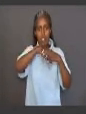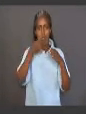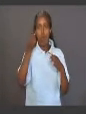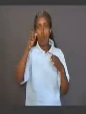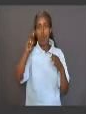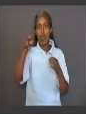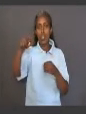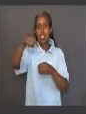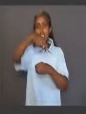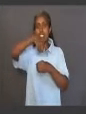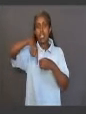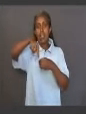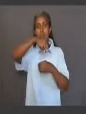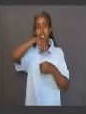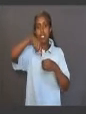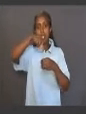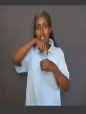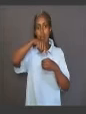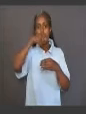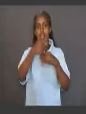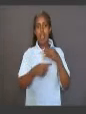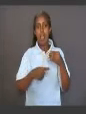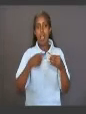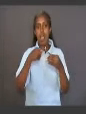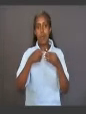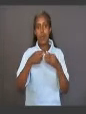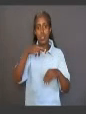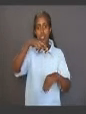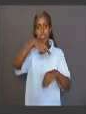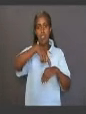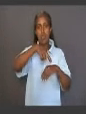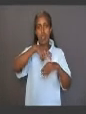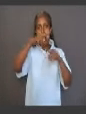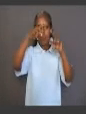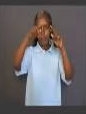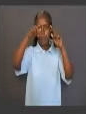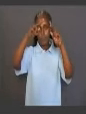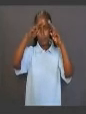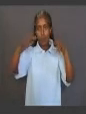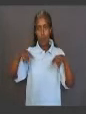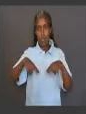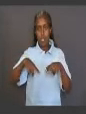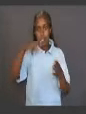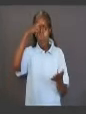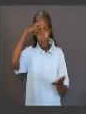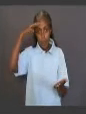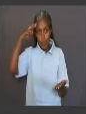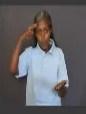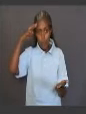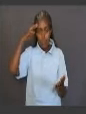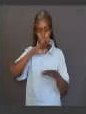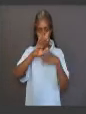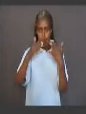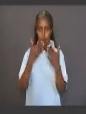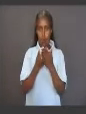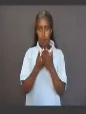or circumscribed about a regular polygon because all